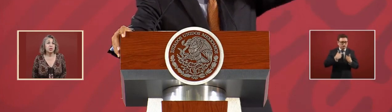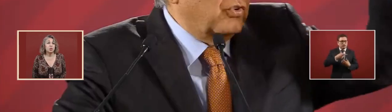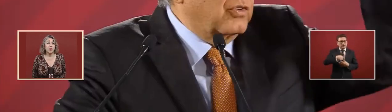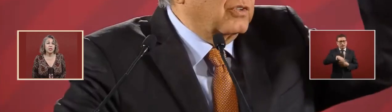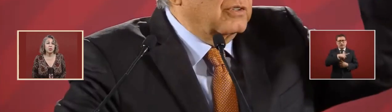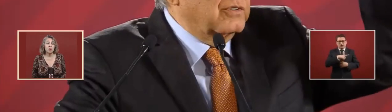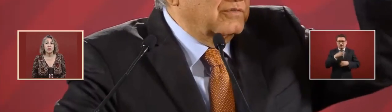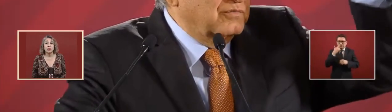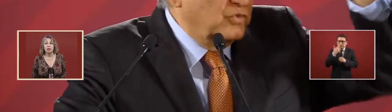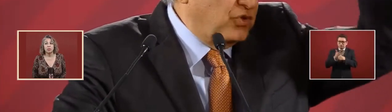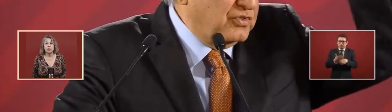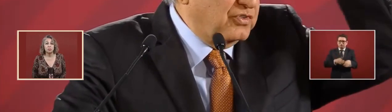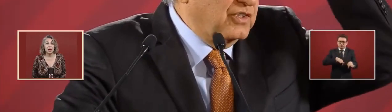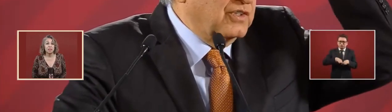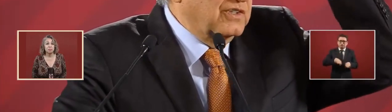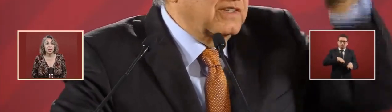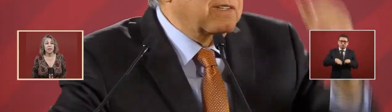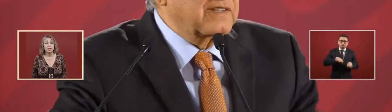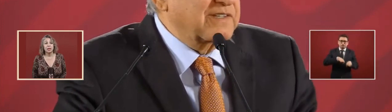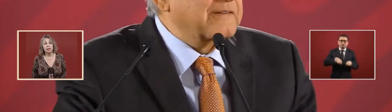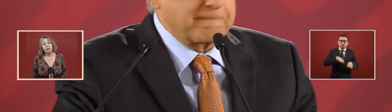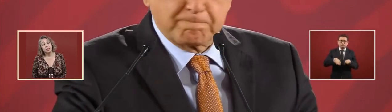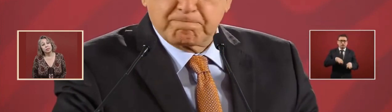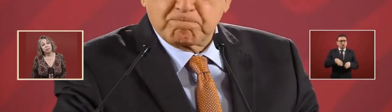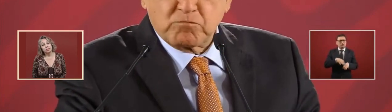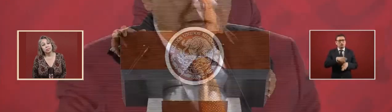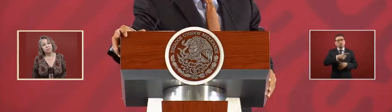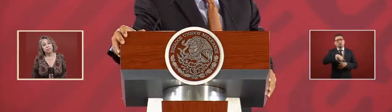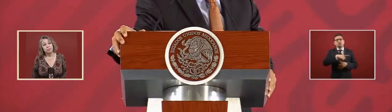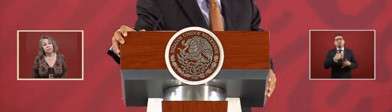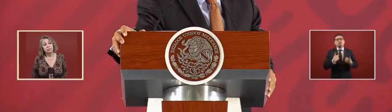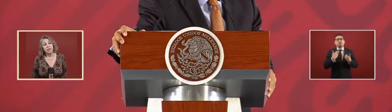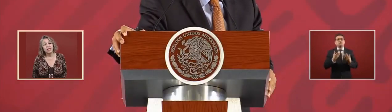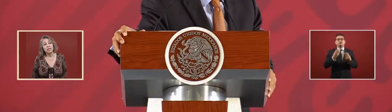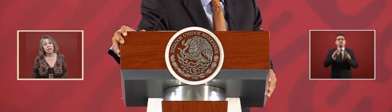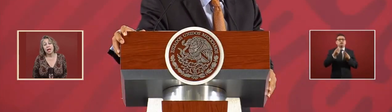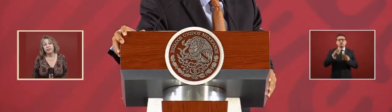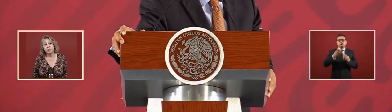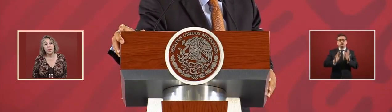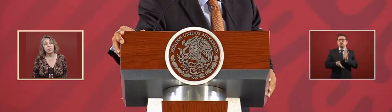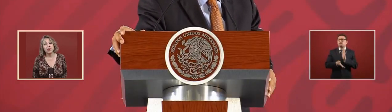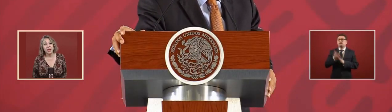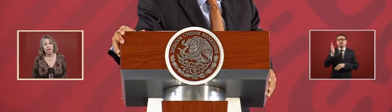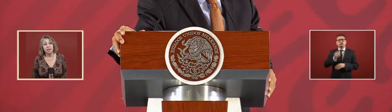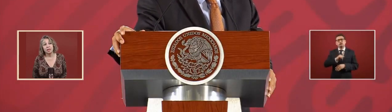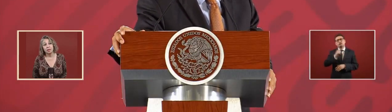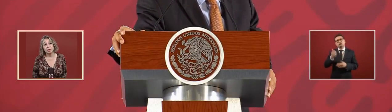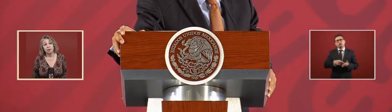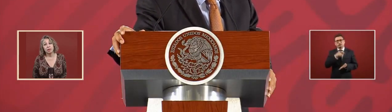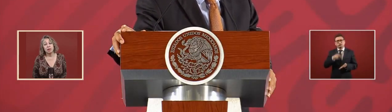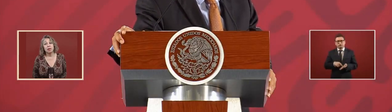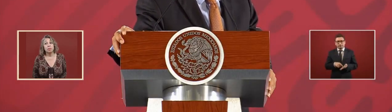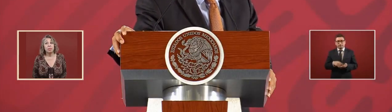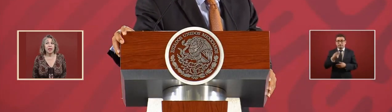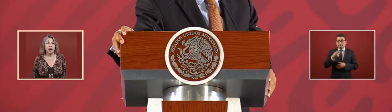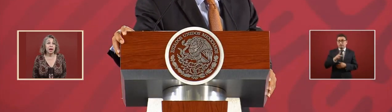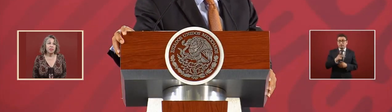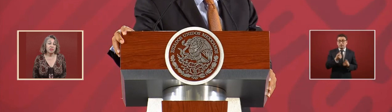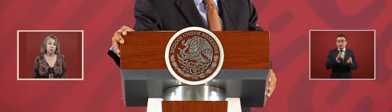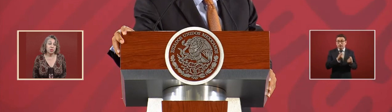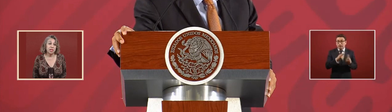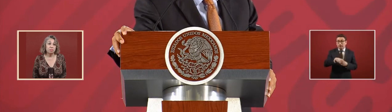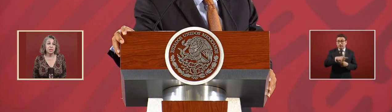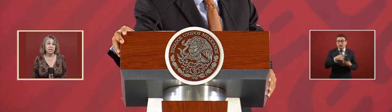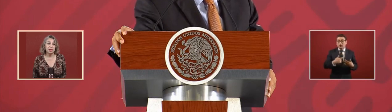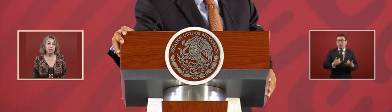to went to work muchos, responsibly. Emigraron. And a lot of them immigrated, pero otros fueron tentados, but